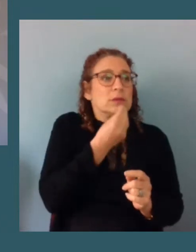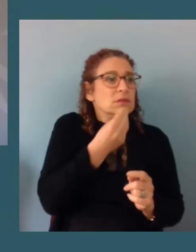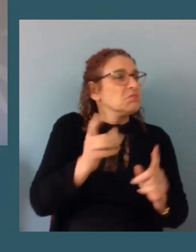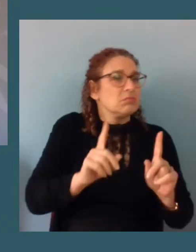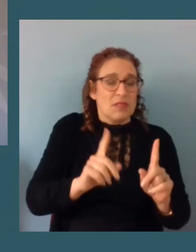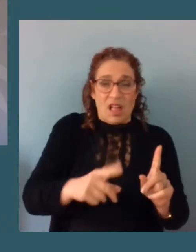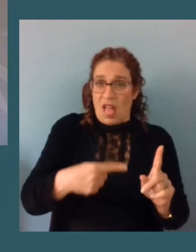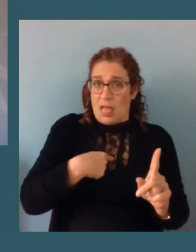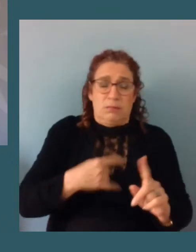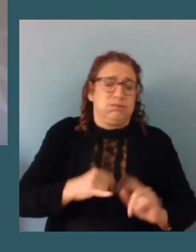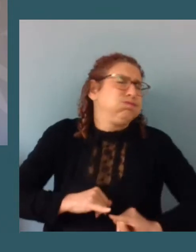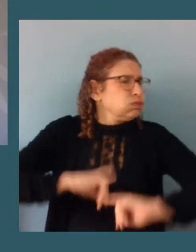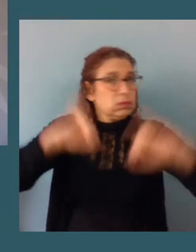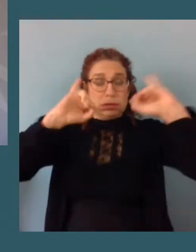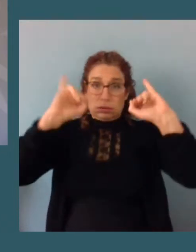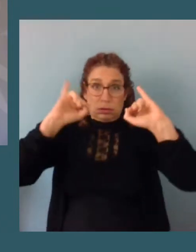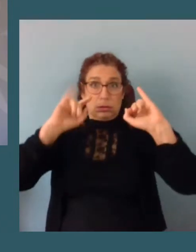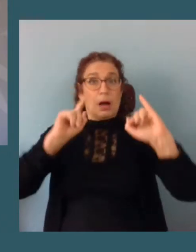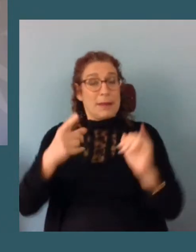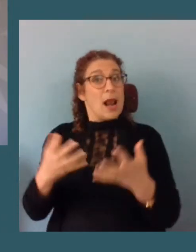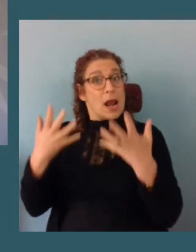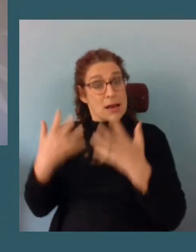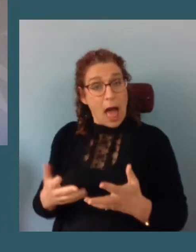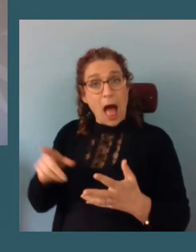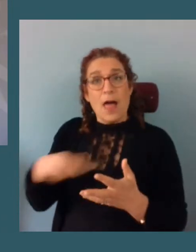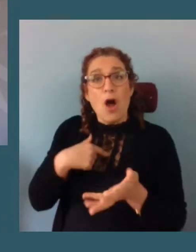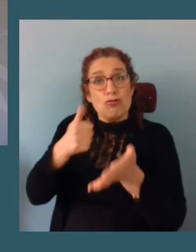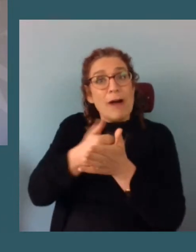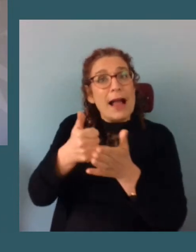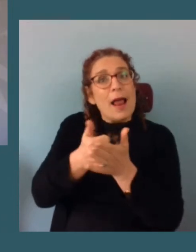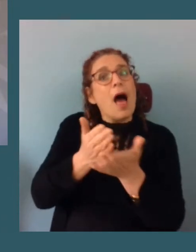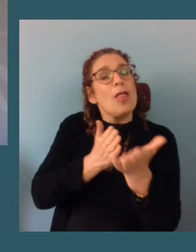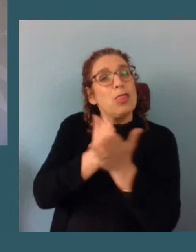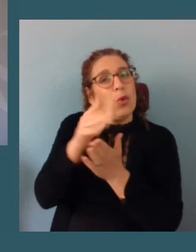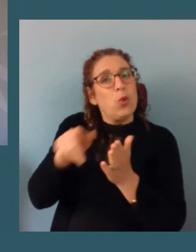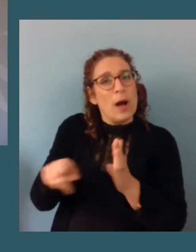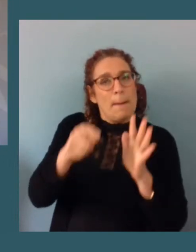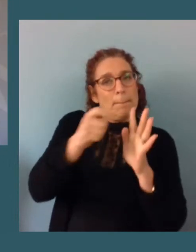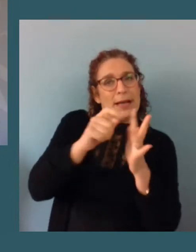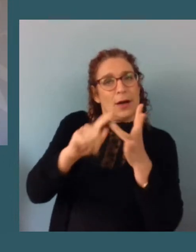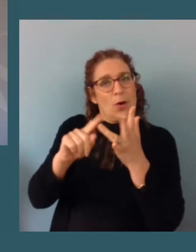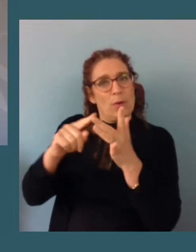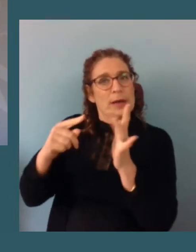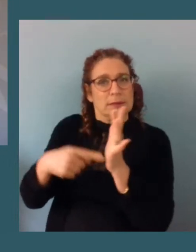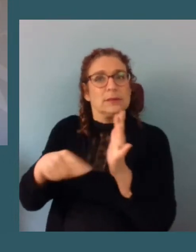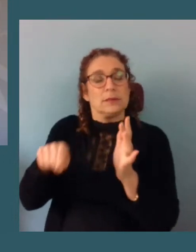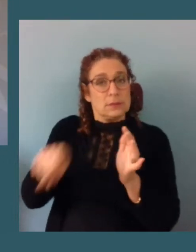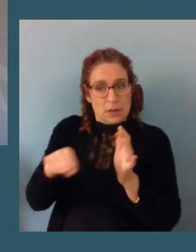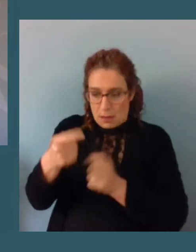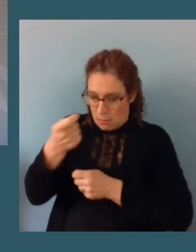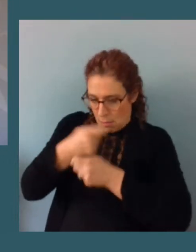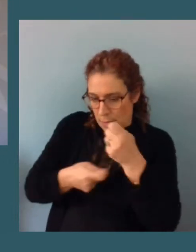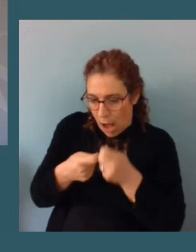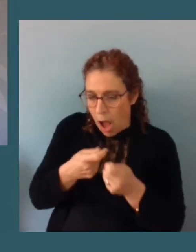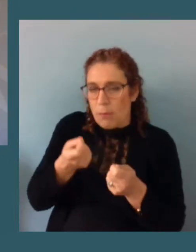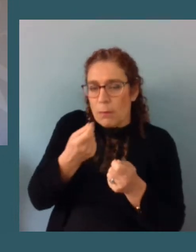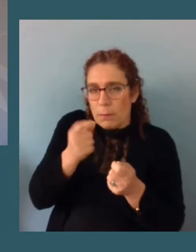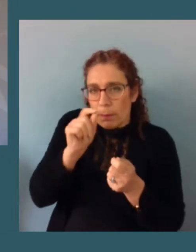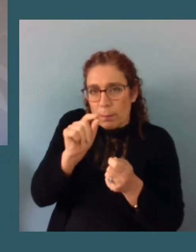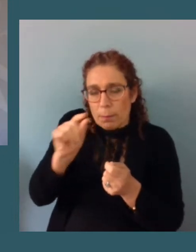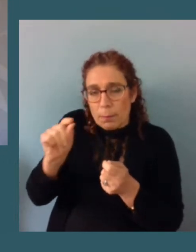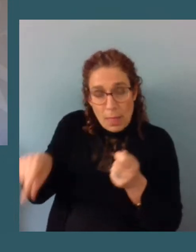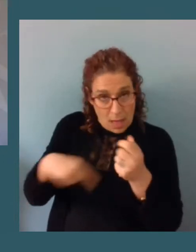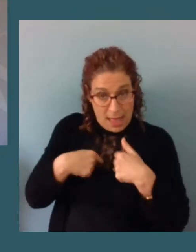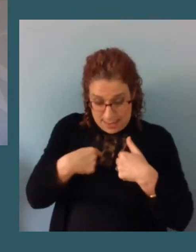peanut in a regular manner, what has happened is that these individuals will have a reaction